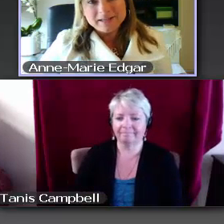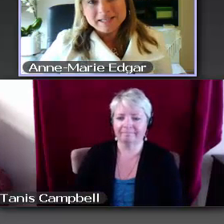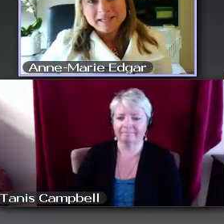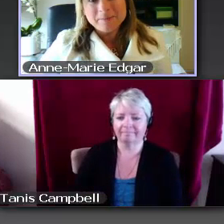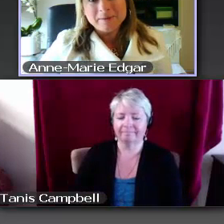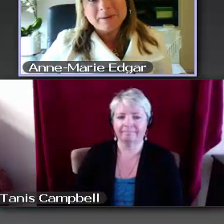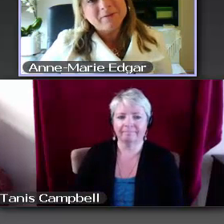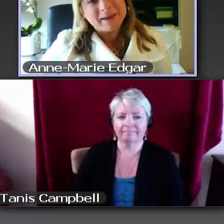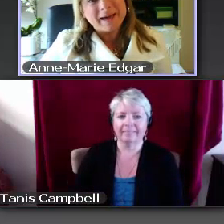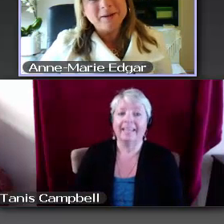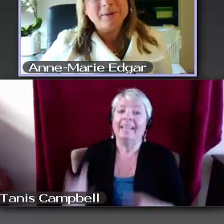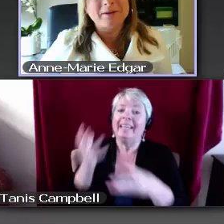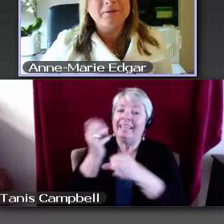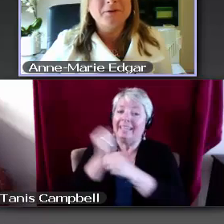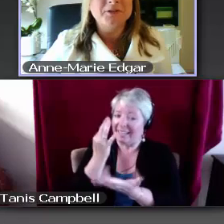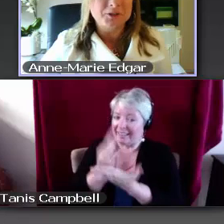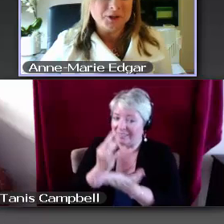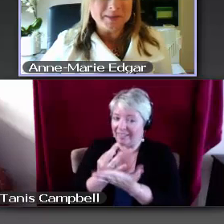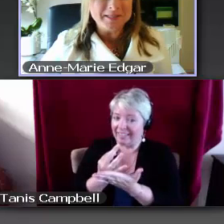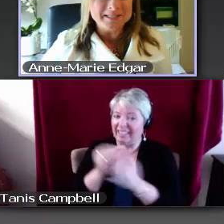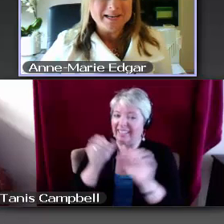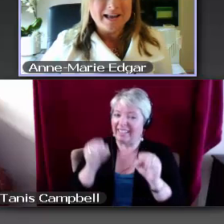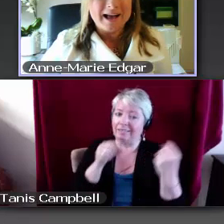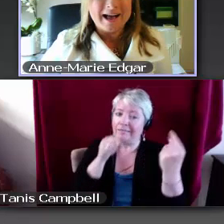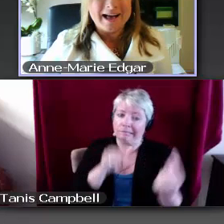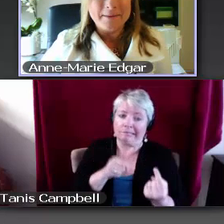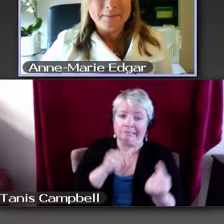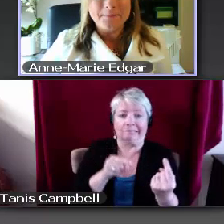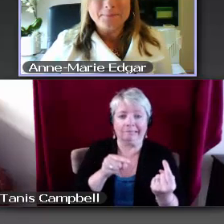Getting the funding can be a bit of a battle, but if you're determined,